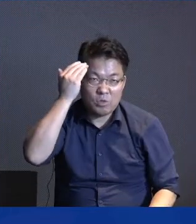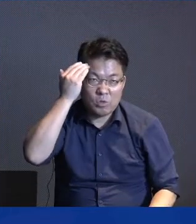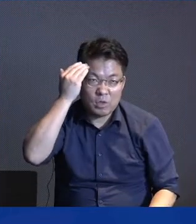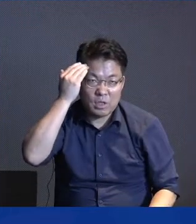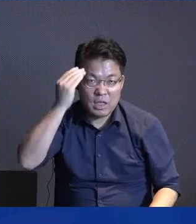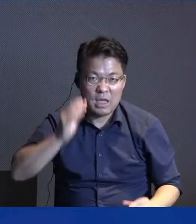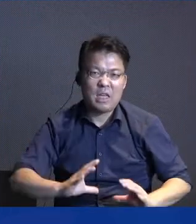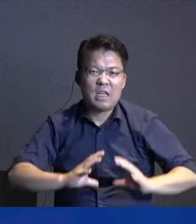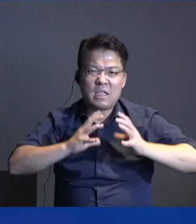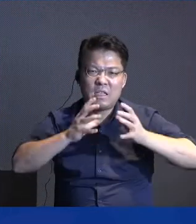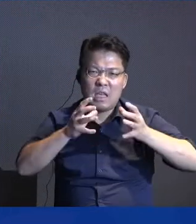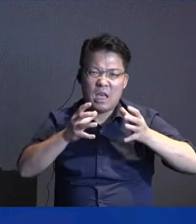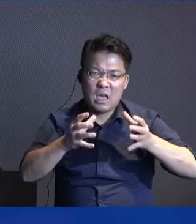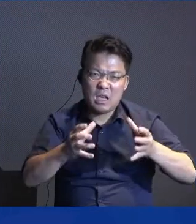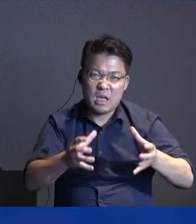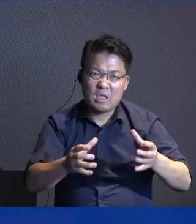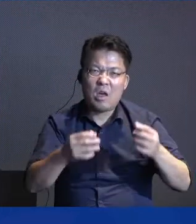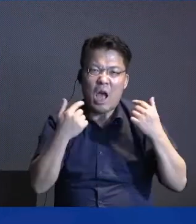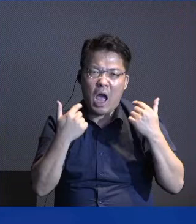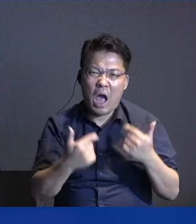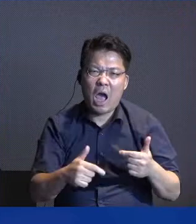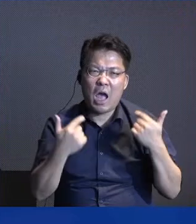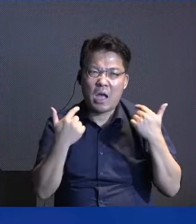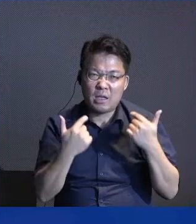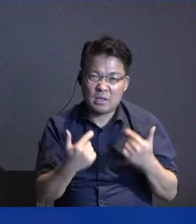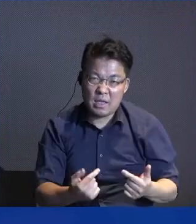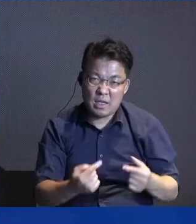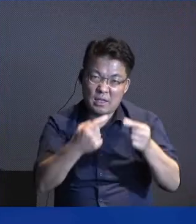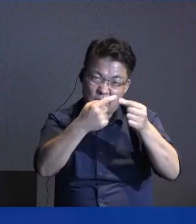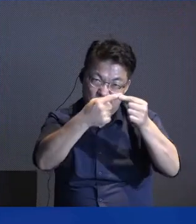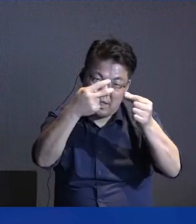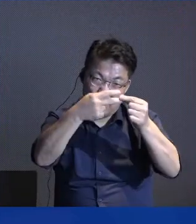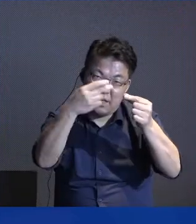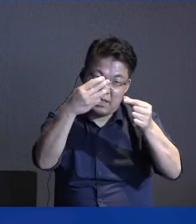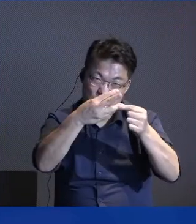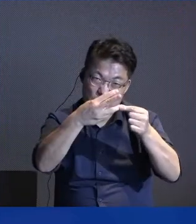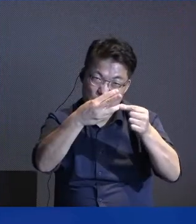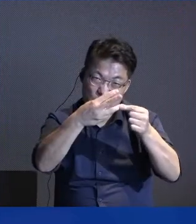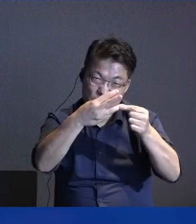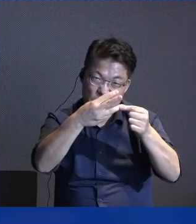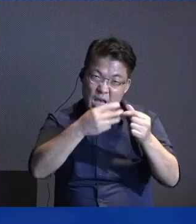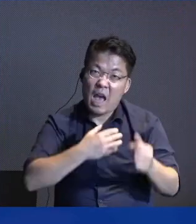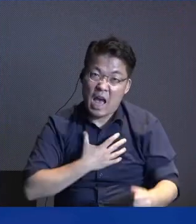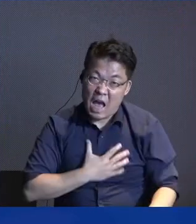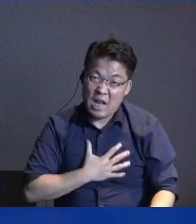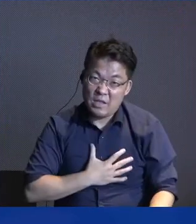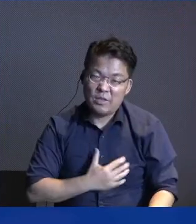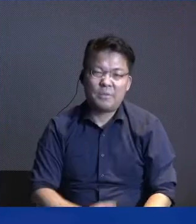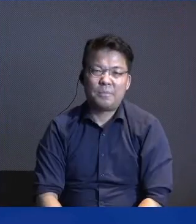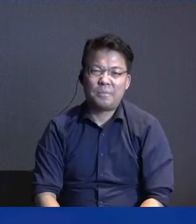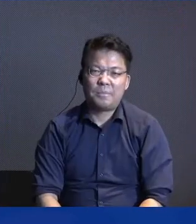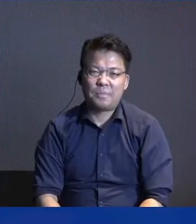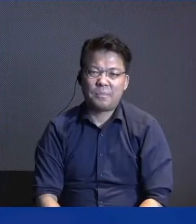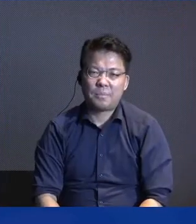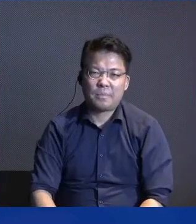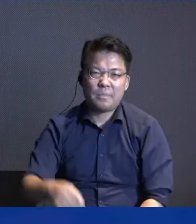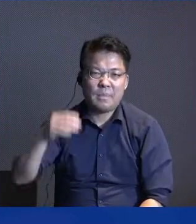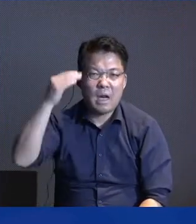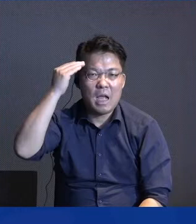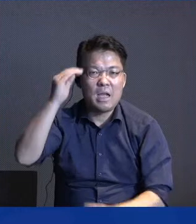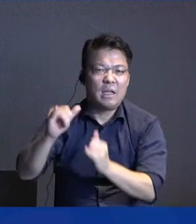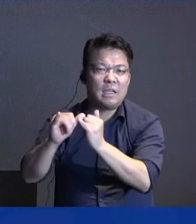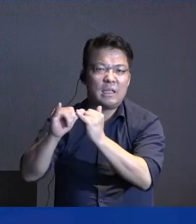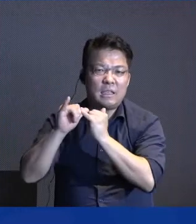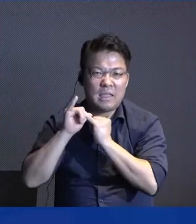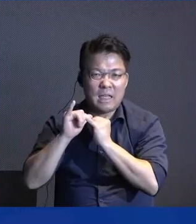highest suicide rate among OECD countries. So even though the rate itself is decreasing, Korea is